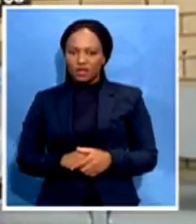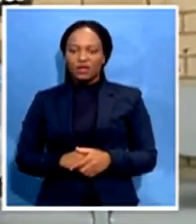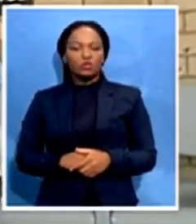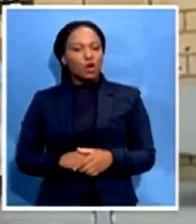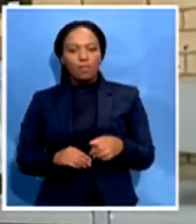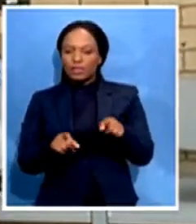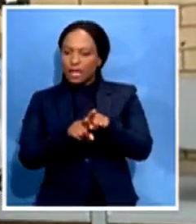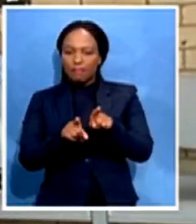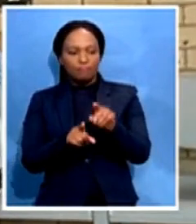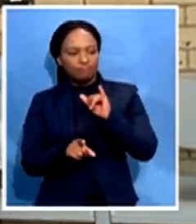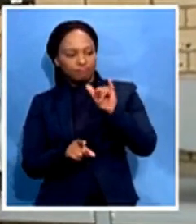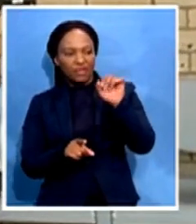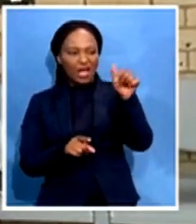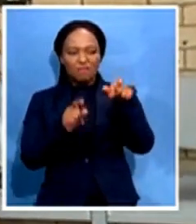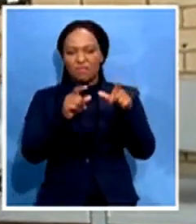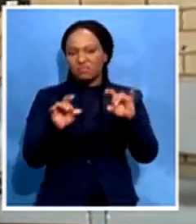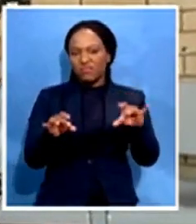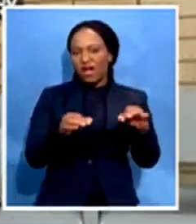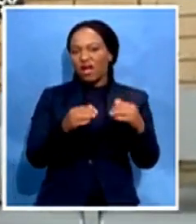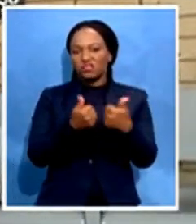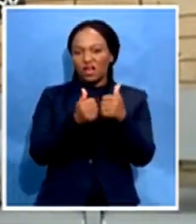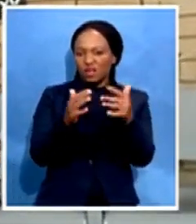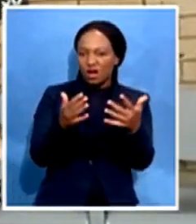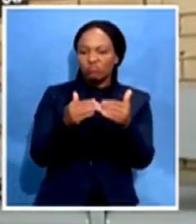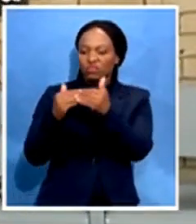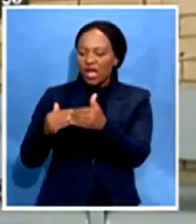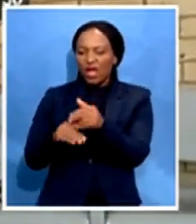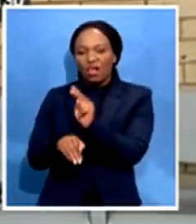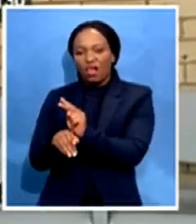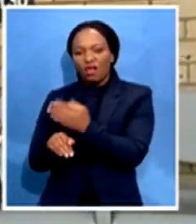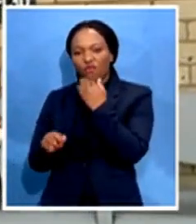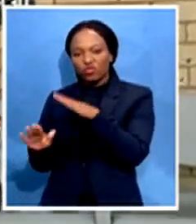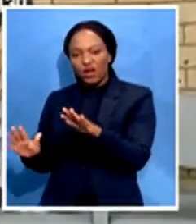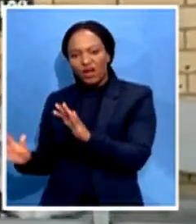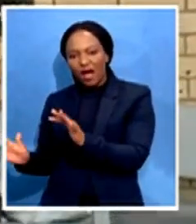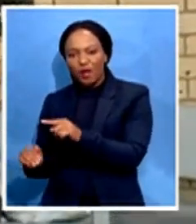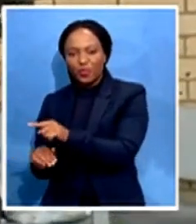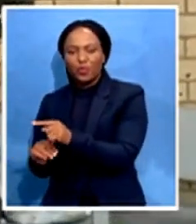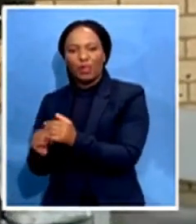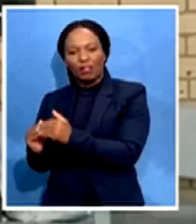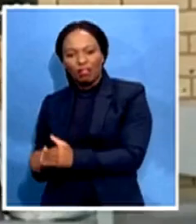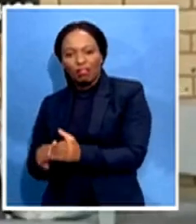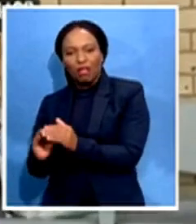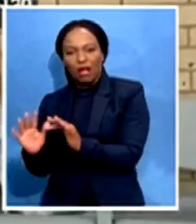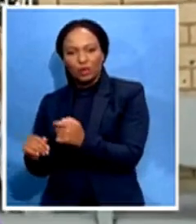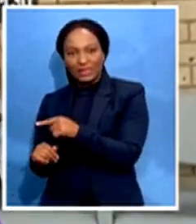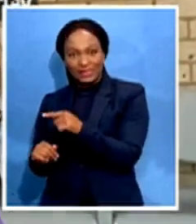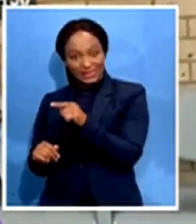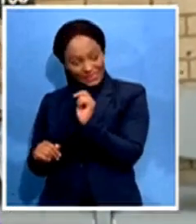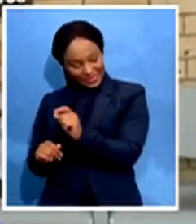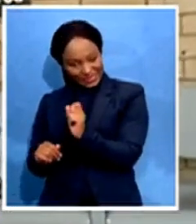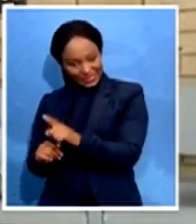kids? You know, I think that from that perspective, we bore the same